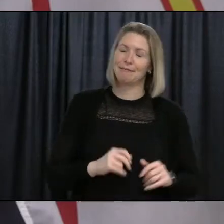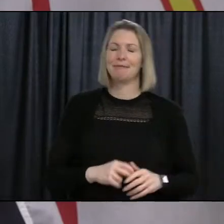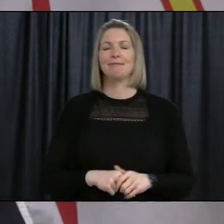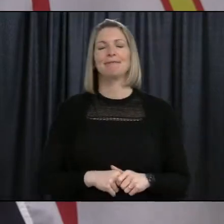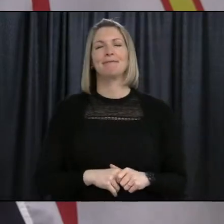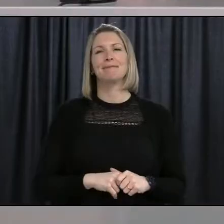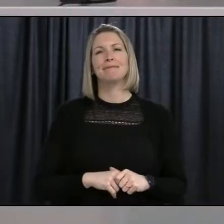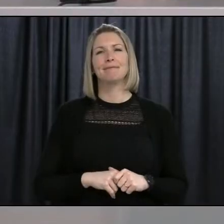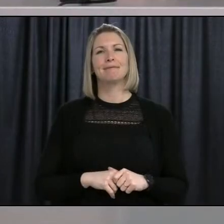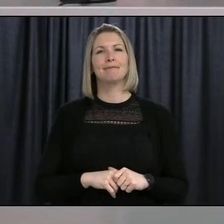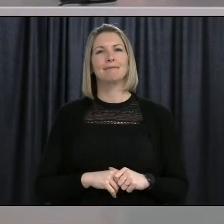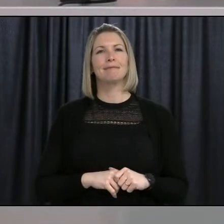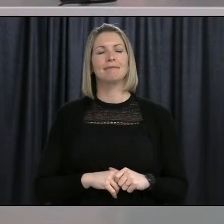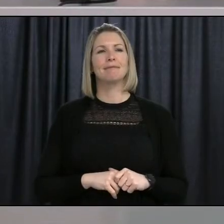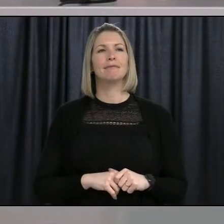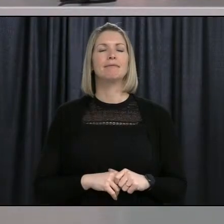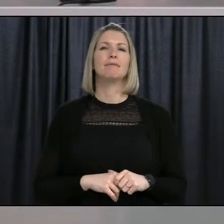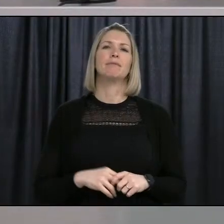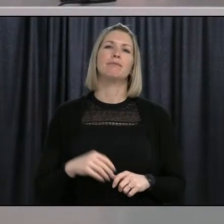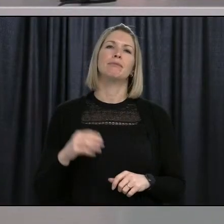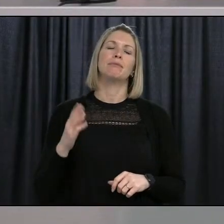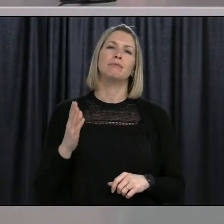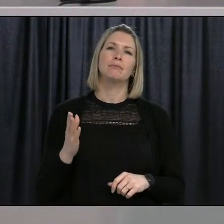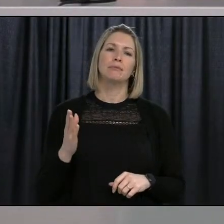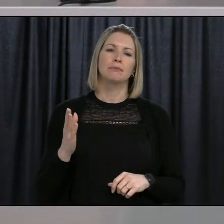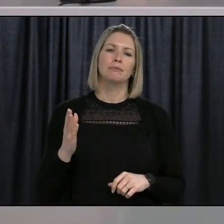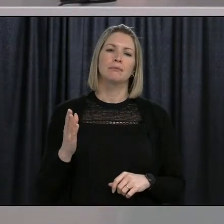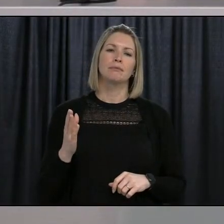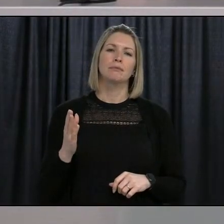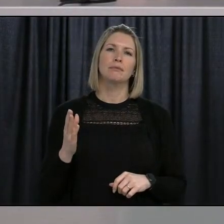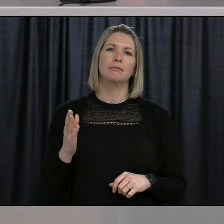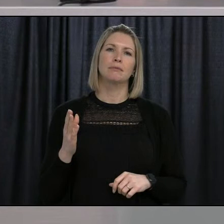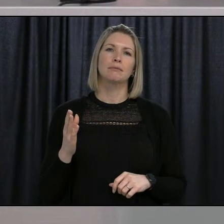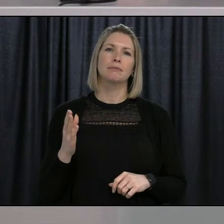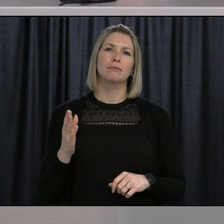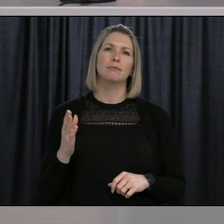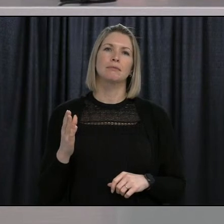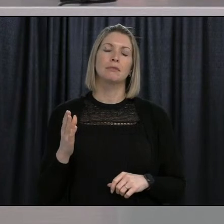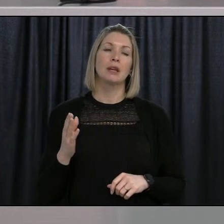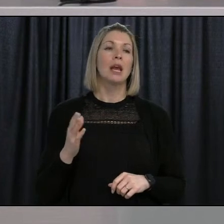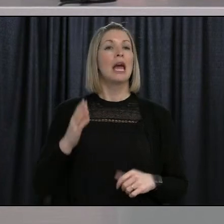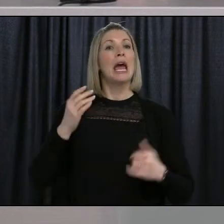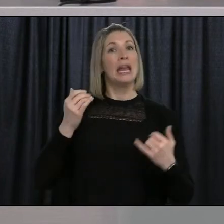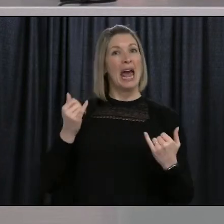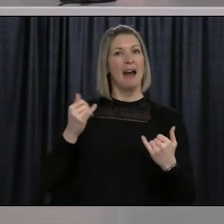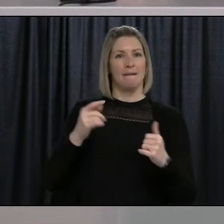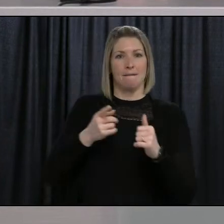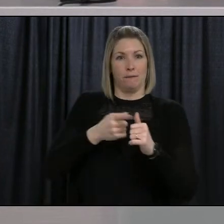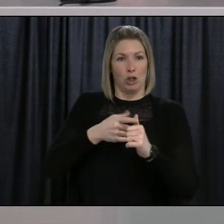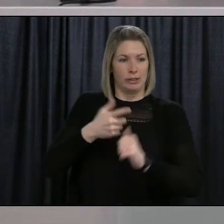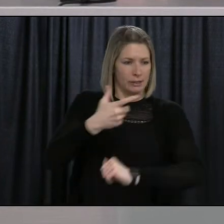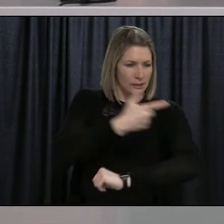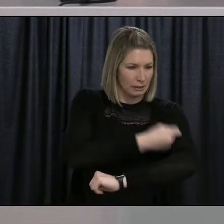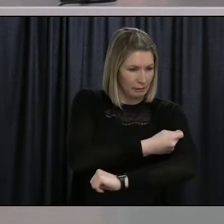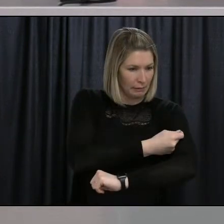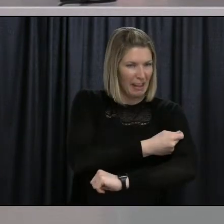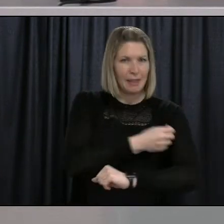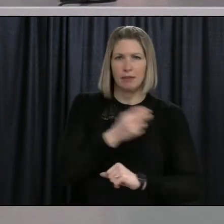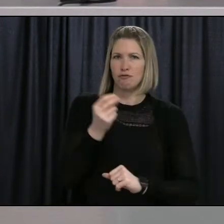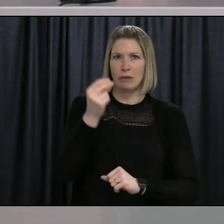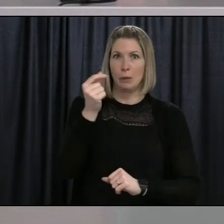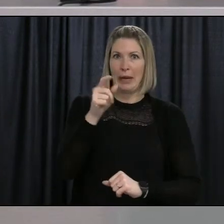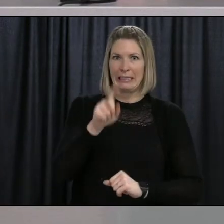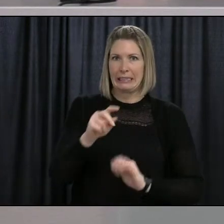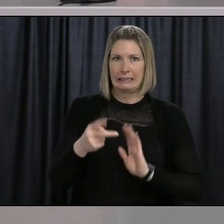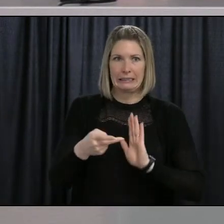And with this move to give more people first shots and delay the second shots, what would you say to, for example, people who may